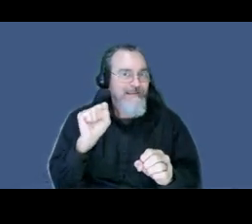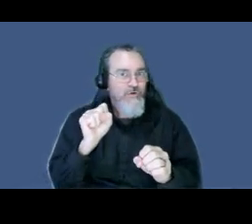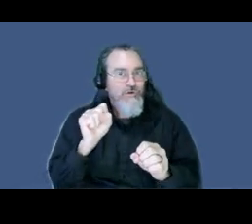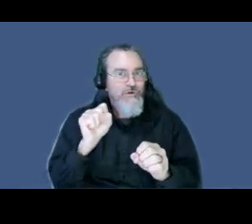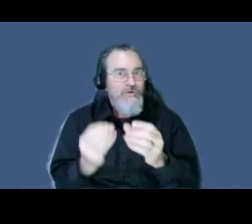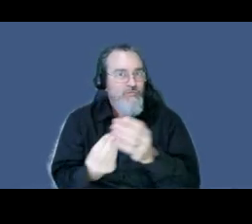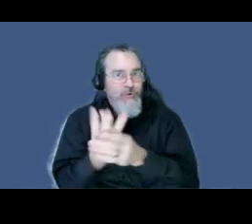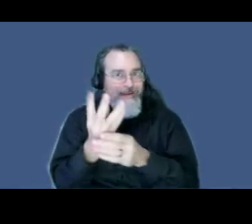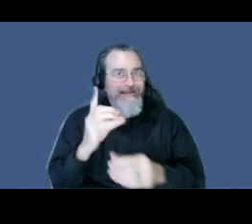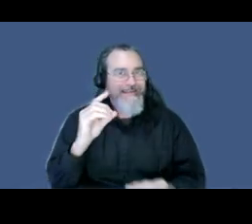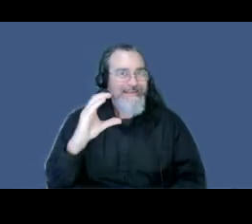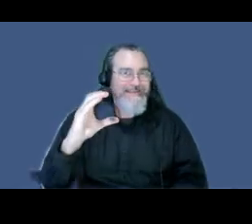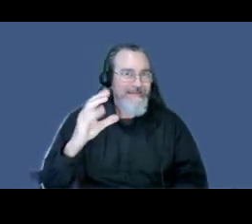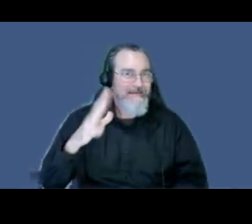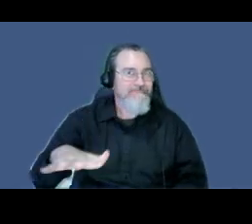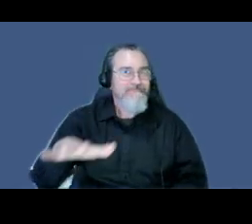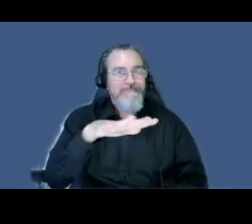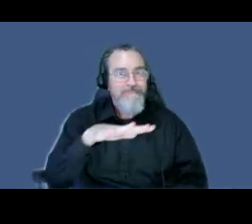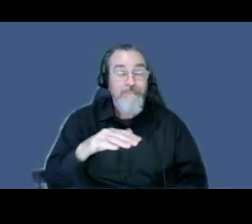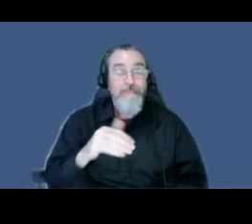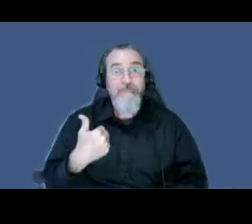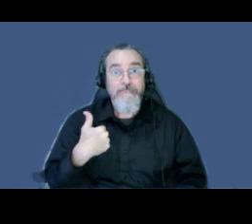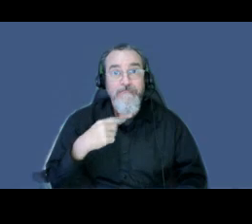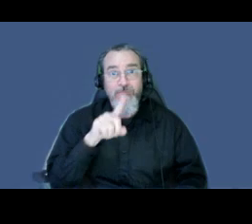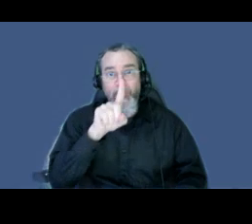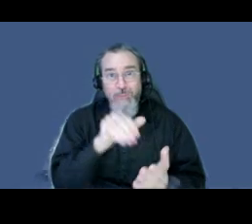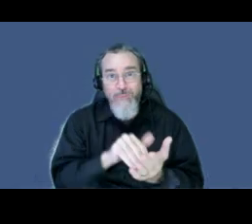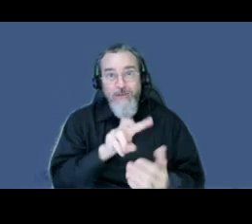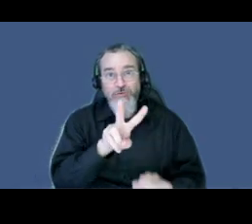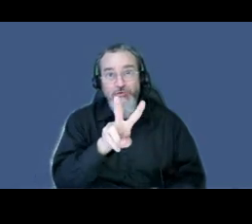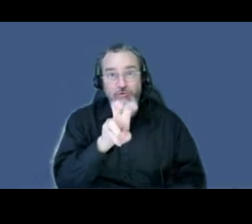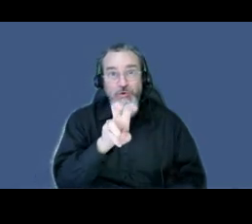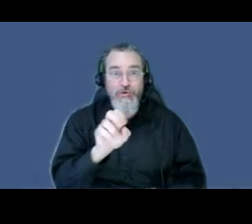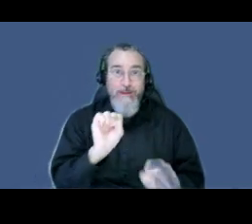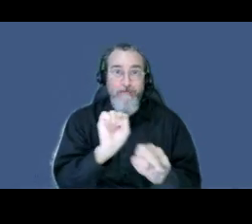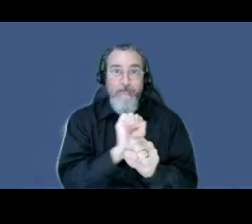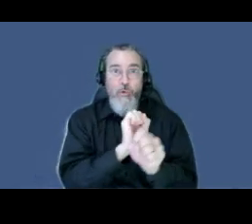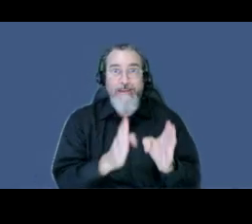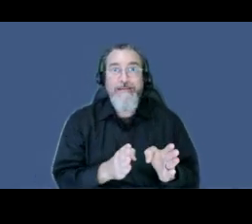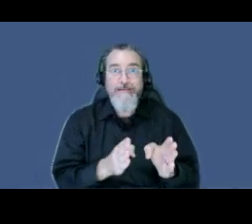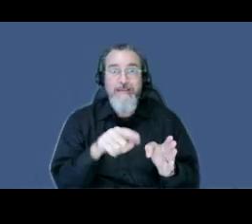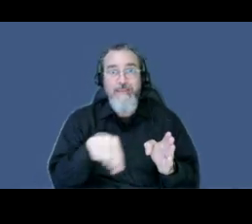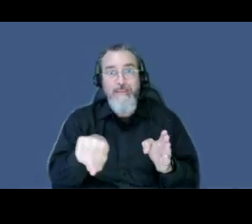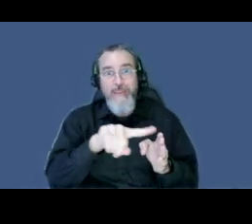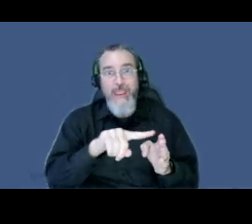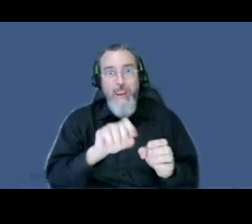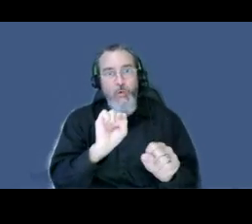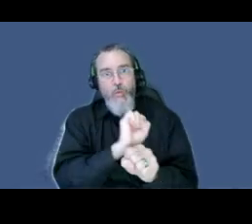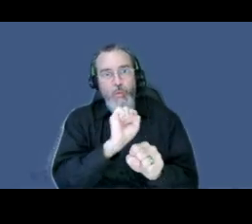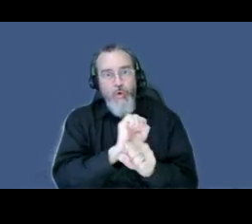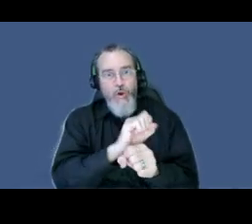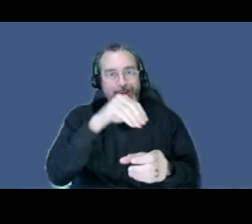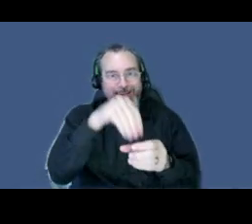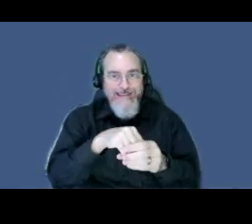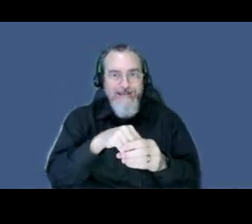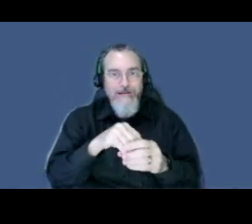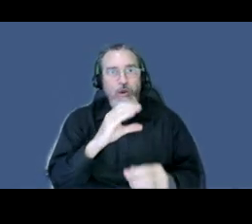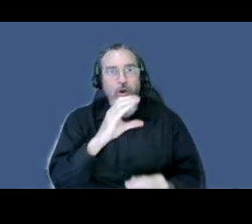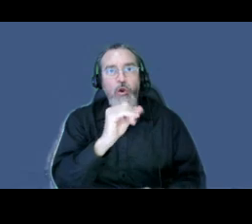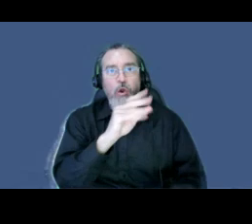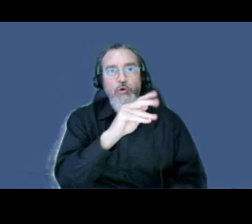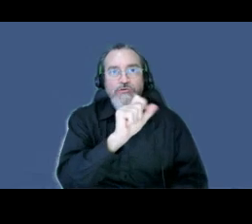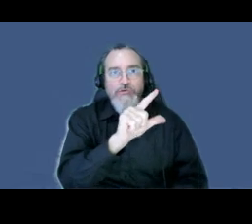got 1,200 plus employees who are out doing work in each of the coastal and Great Lakes states and